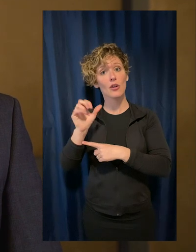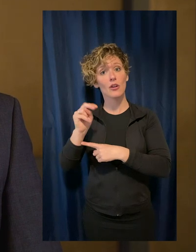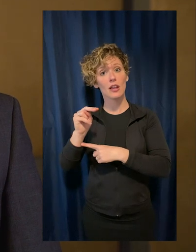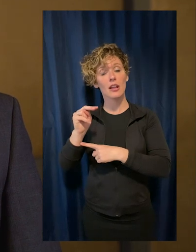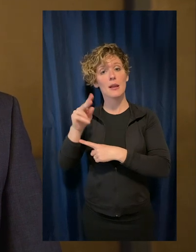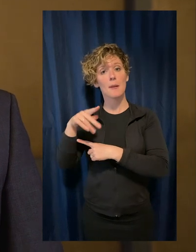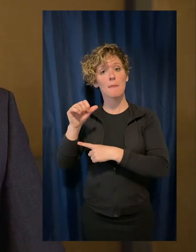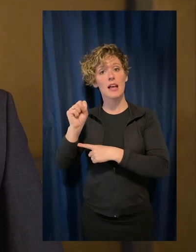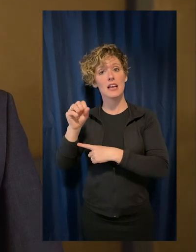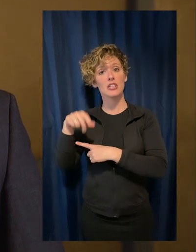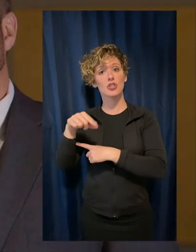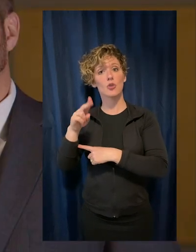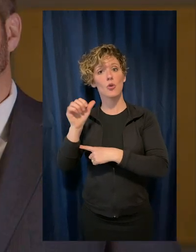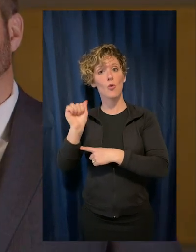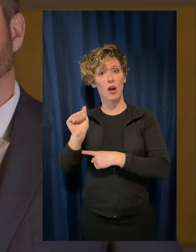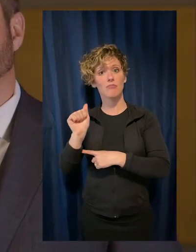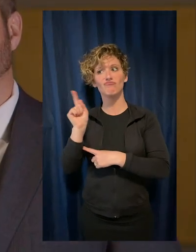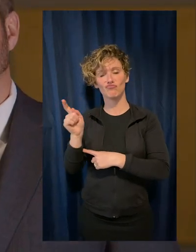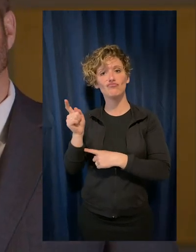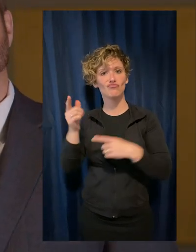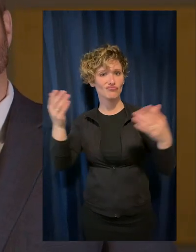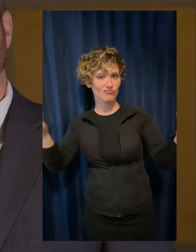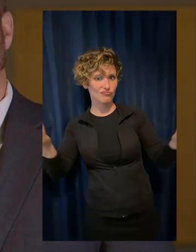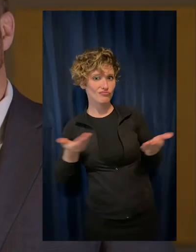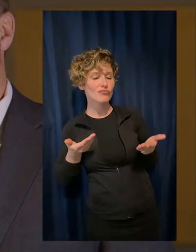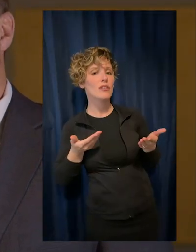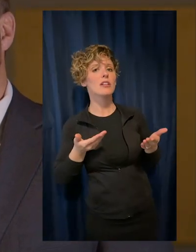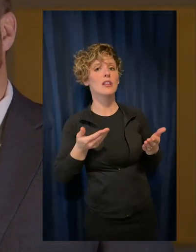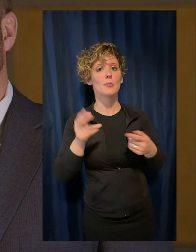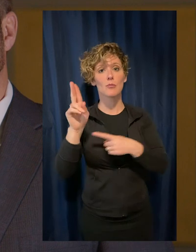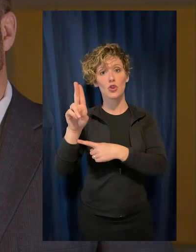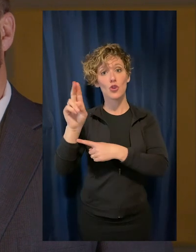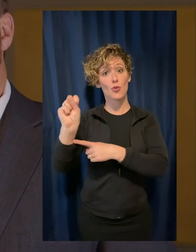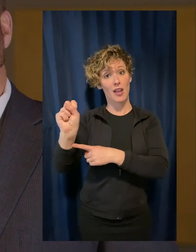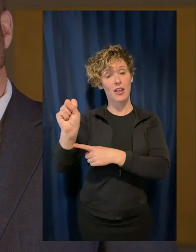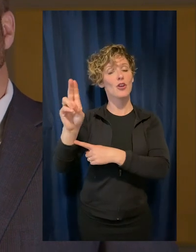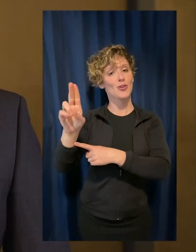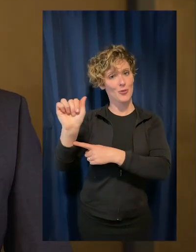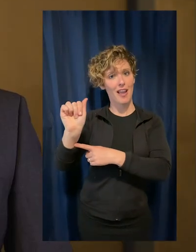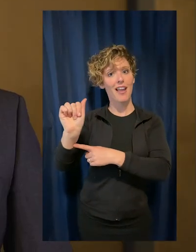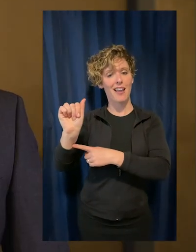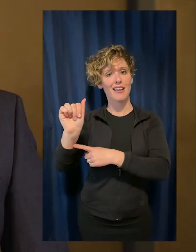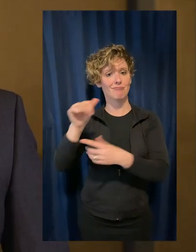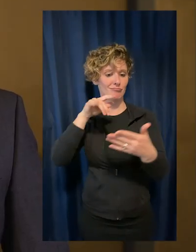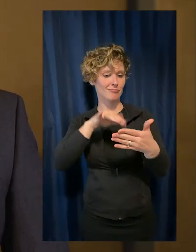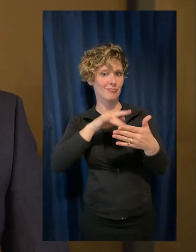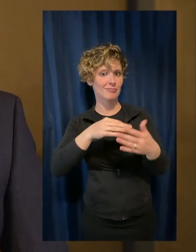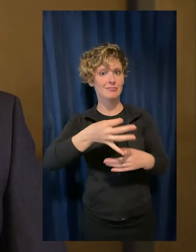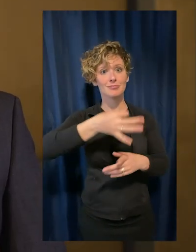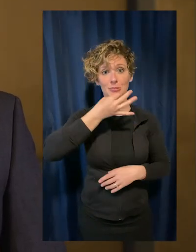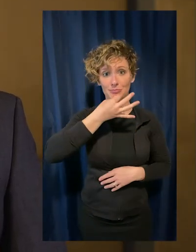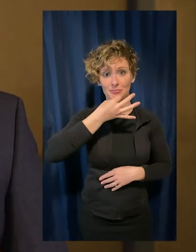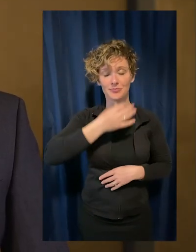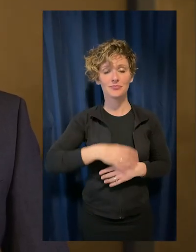UA Scholars. The UA Scholars is a high honor for those few selected students to receive, and they should be very proud of all they